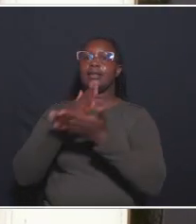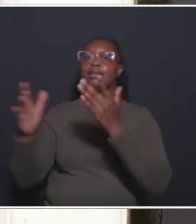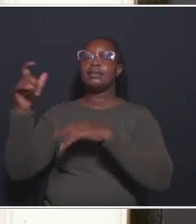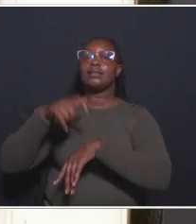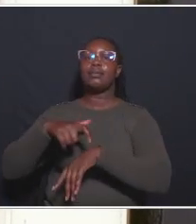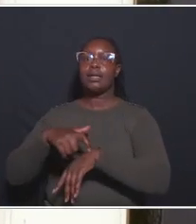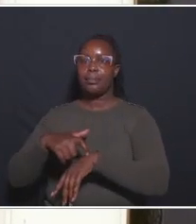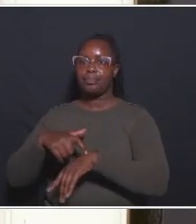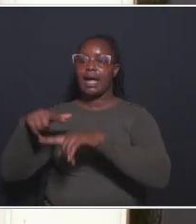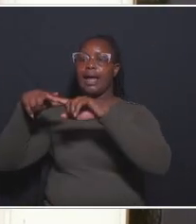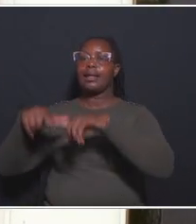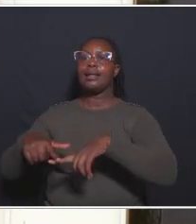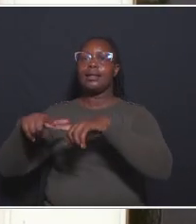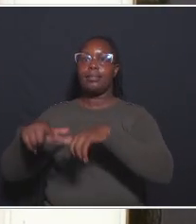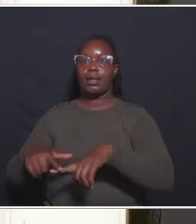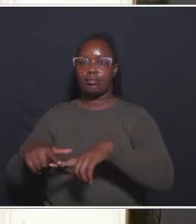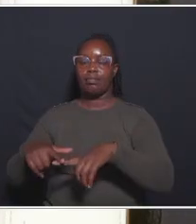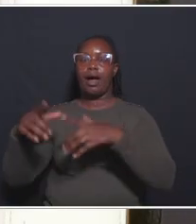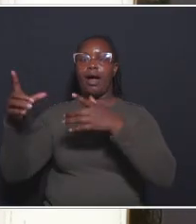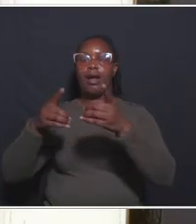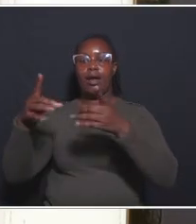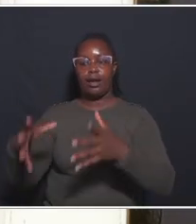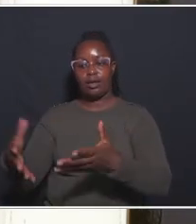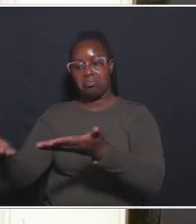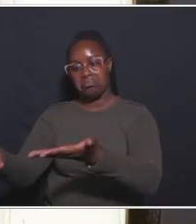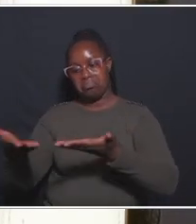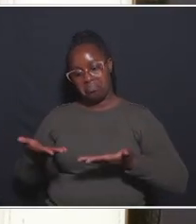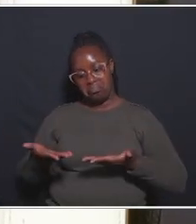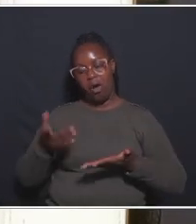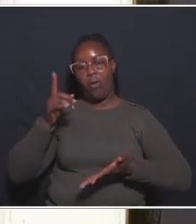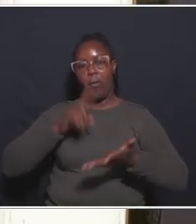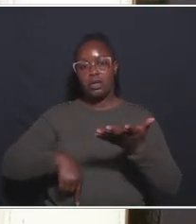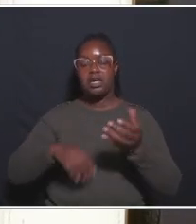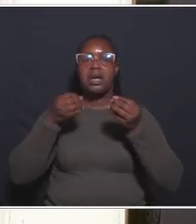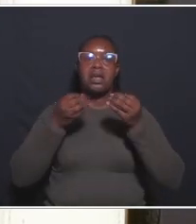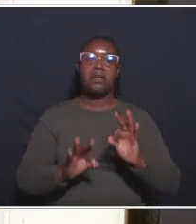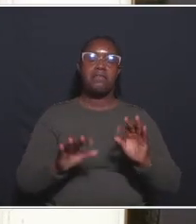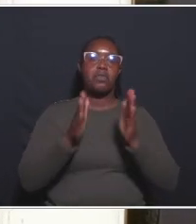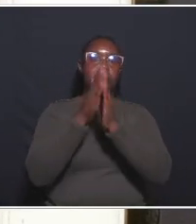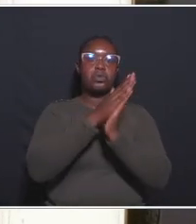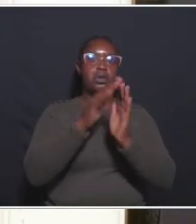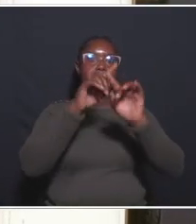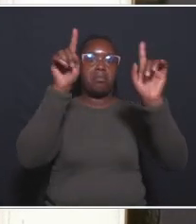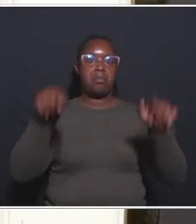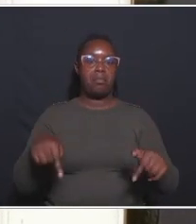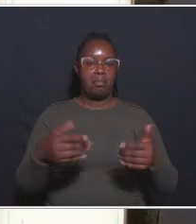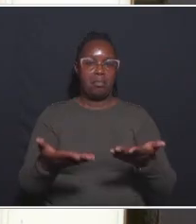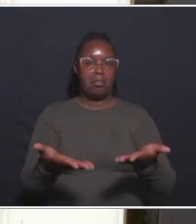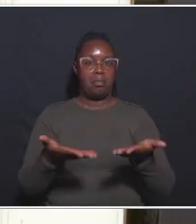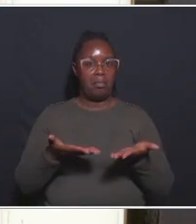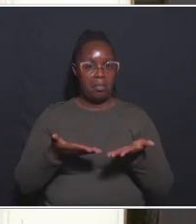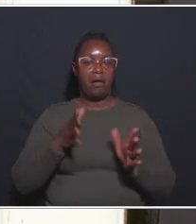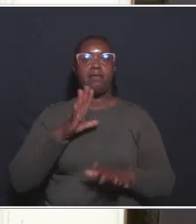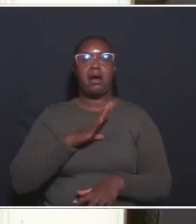it depends with what the director has offered. If they have offered a storyboard, I'll use it, and if